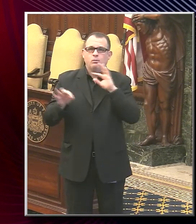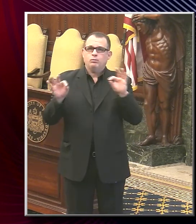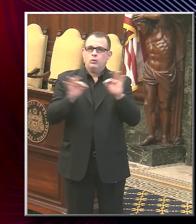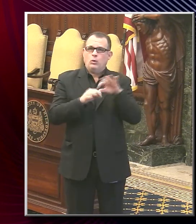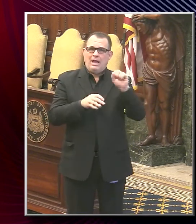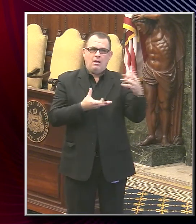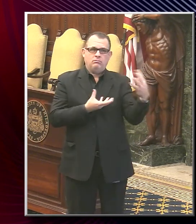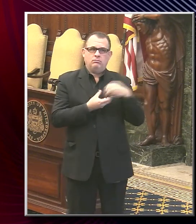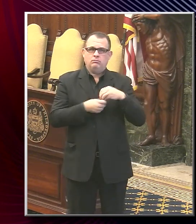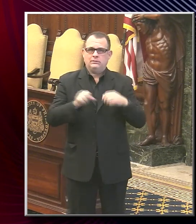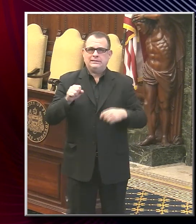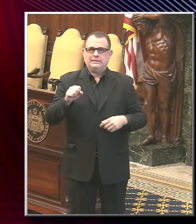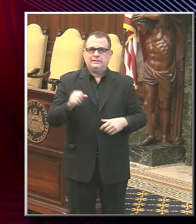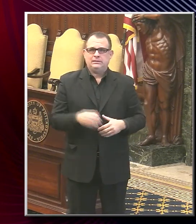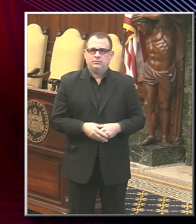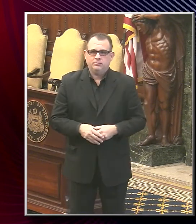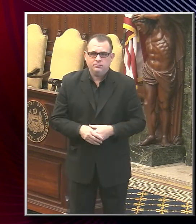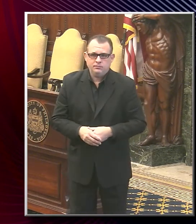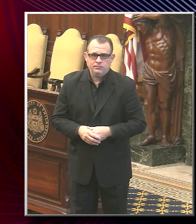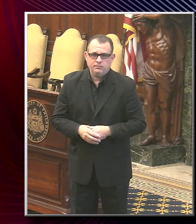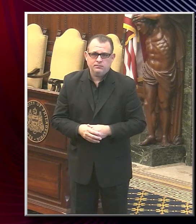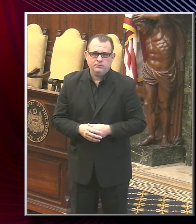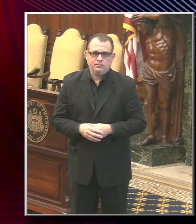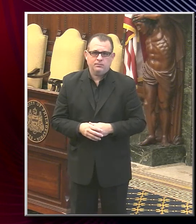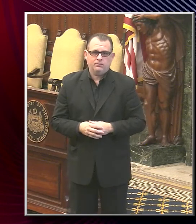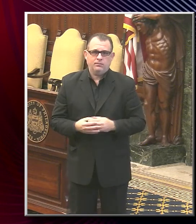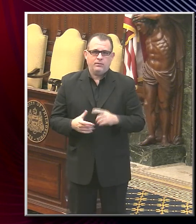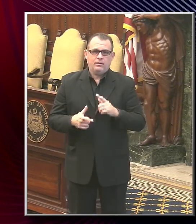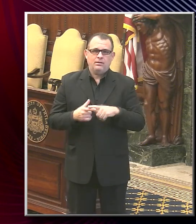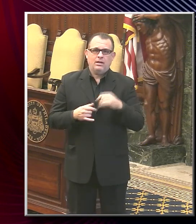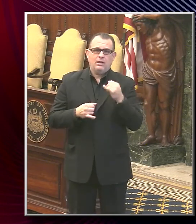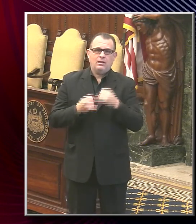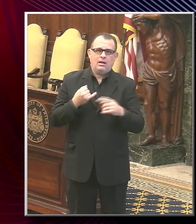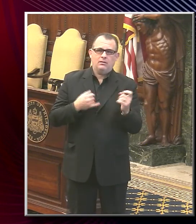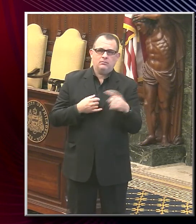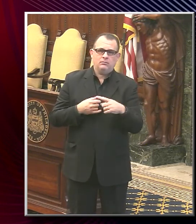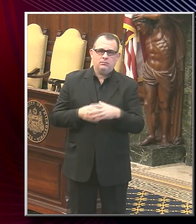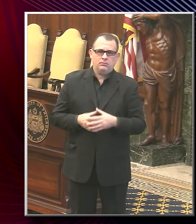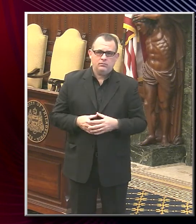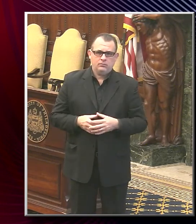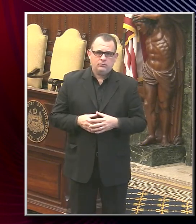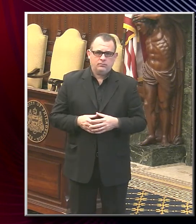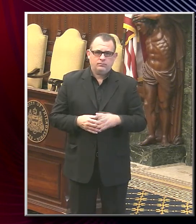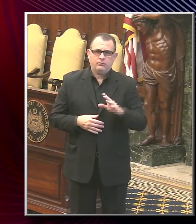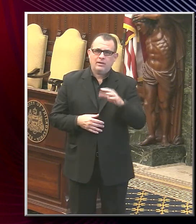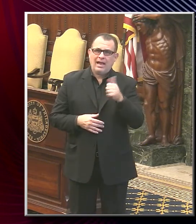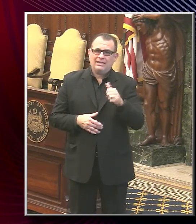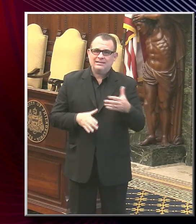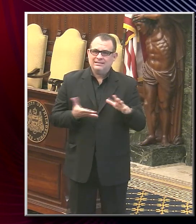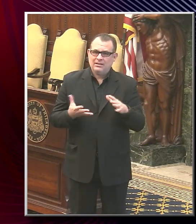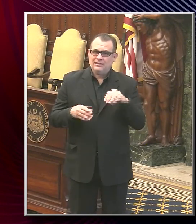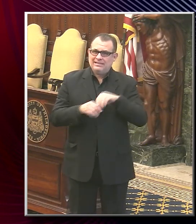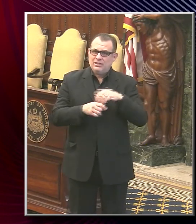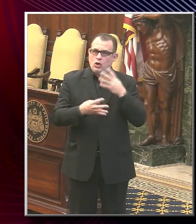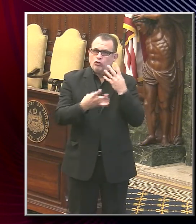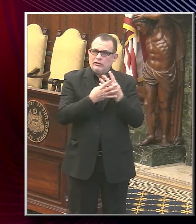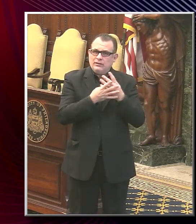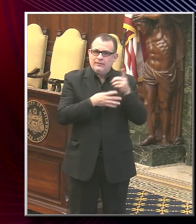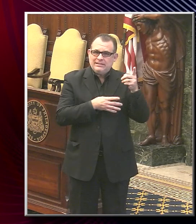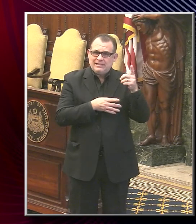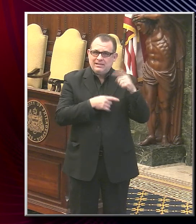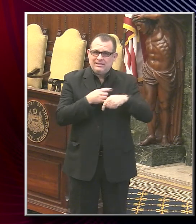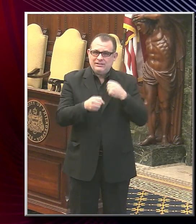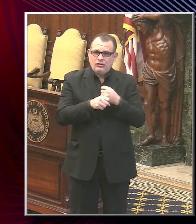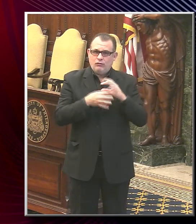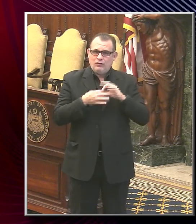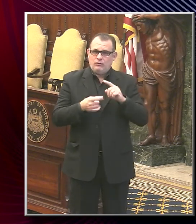All right. And then I guess just lastly, have there been any deaths in correctional facilities this year due to